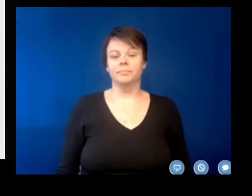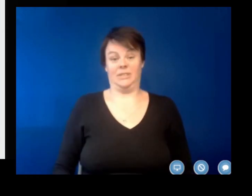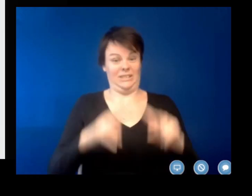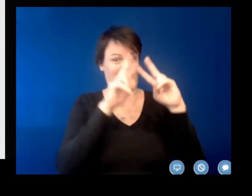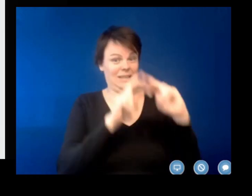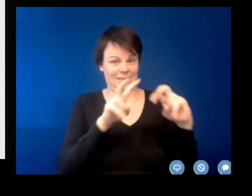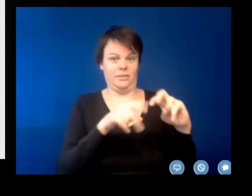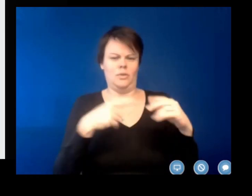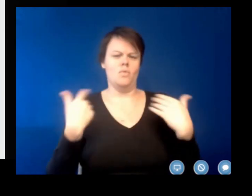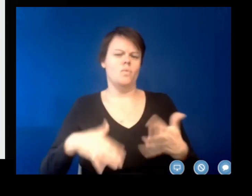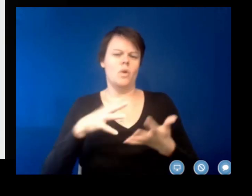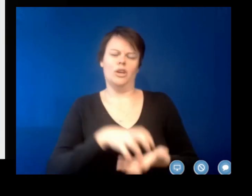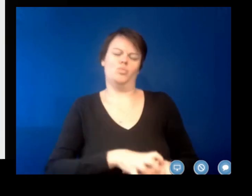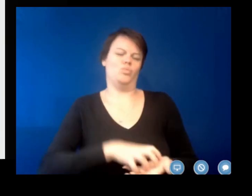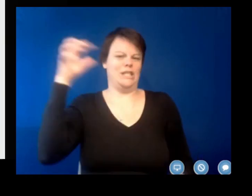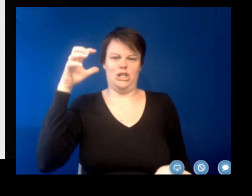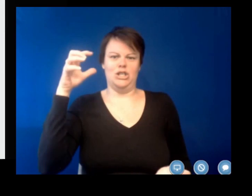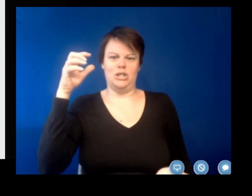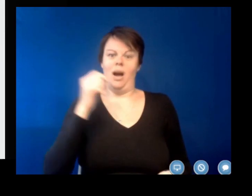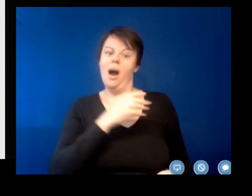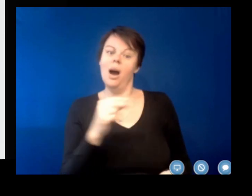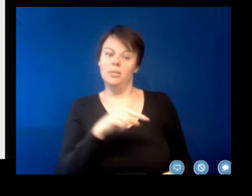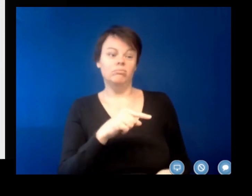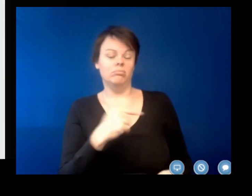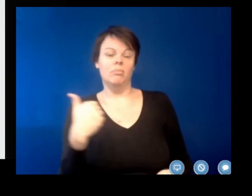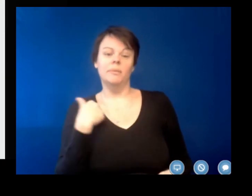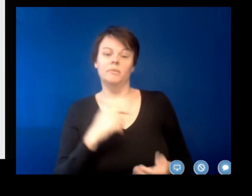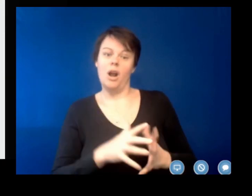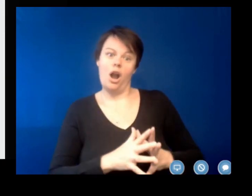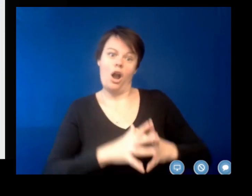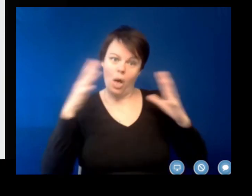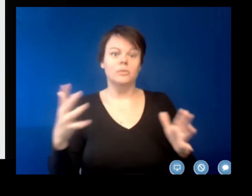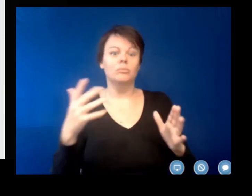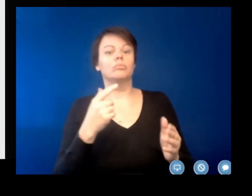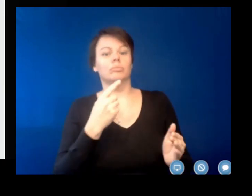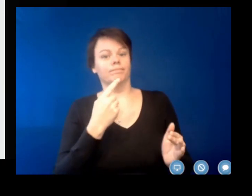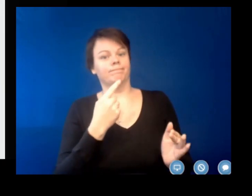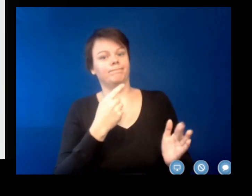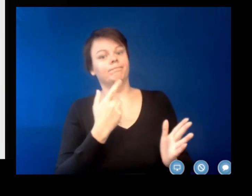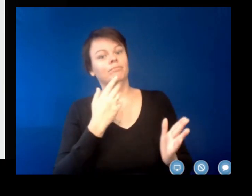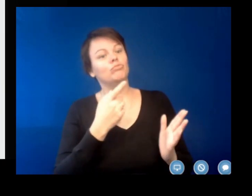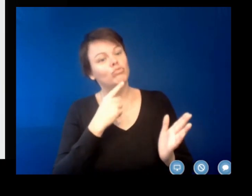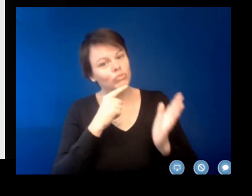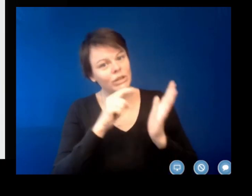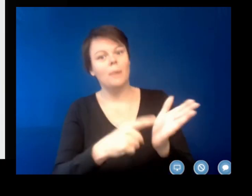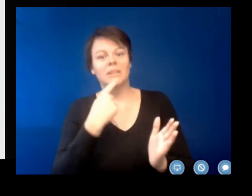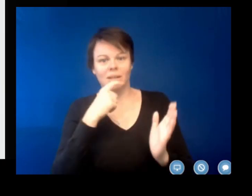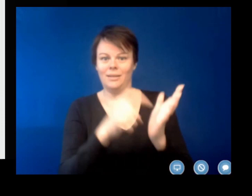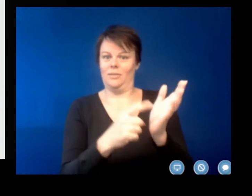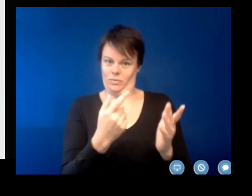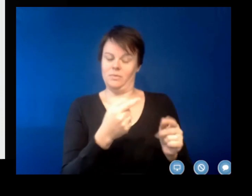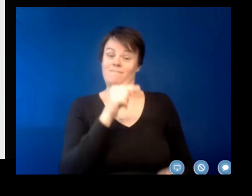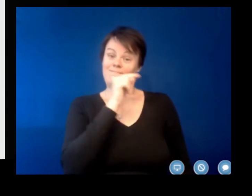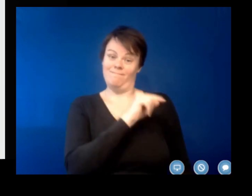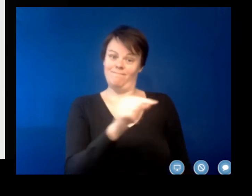And we had been working on the action guiding orientation of their students and reflected the question, how do the young